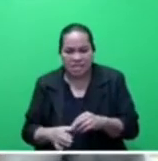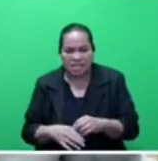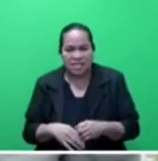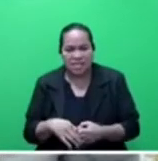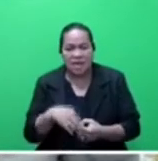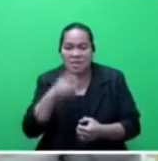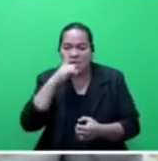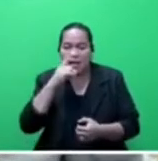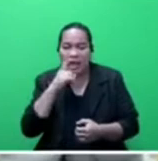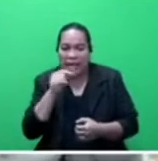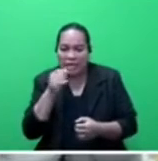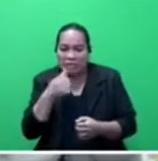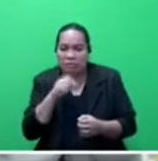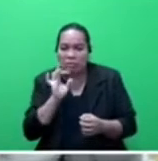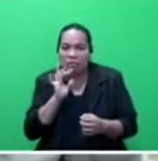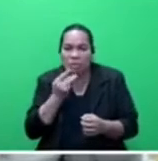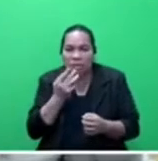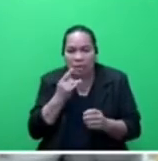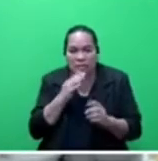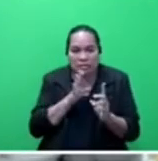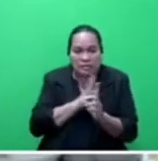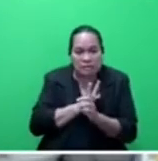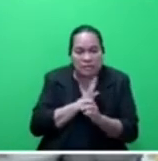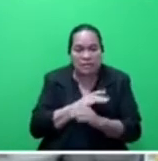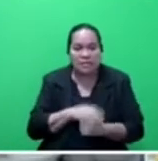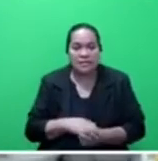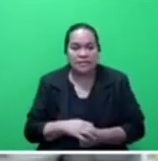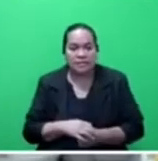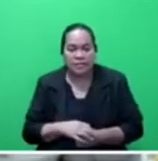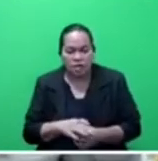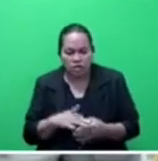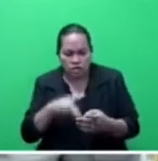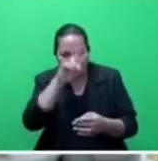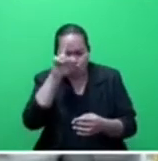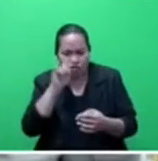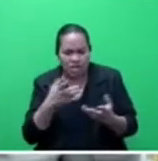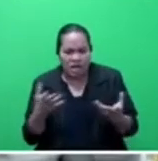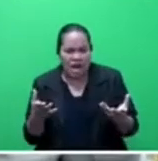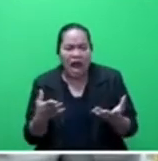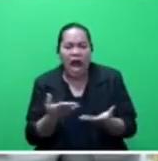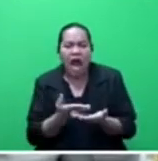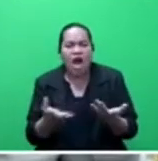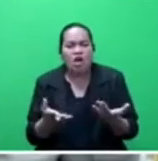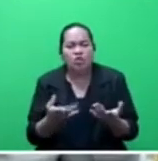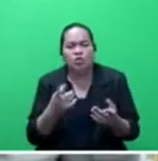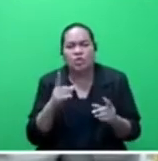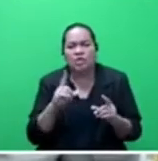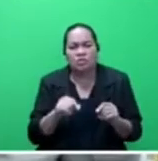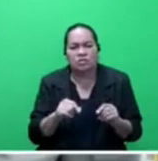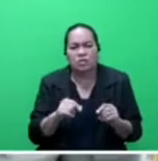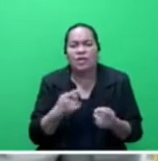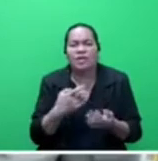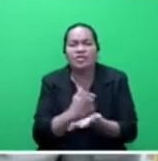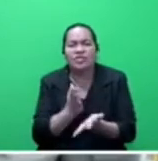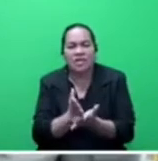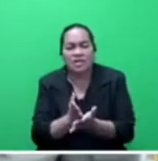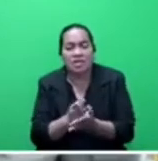A question that comes up is how we treat shares and what type of assets are they in the Income Tax Act